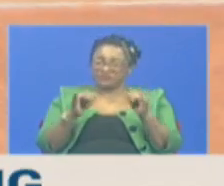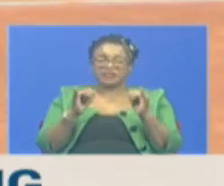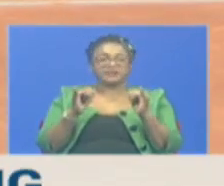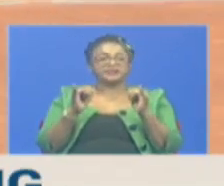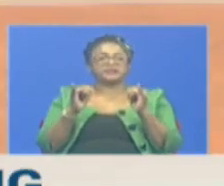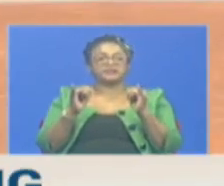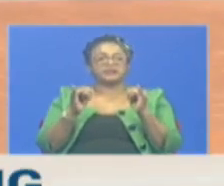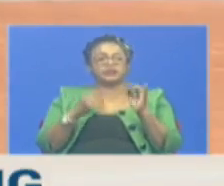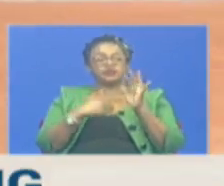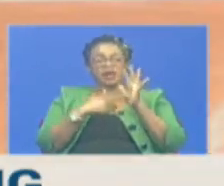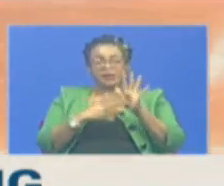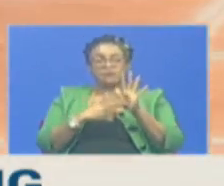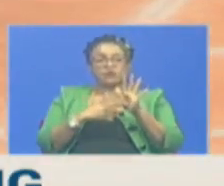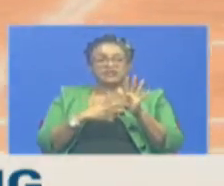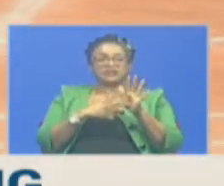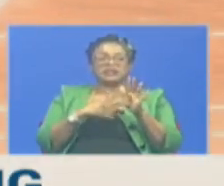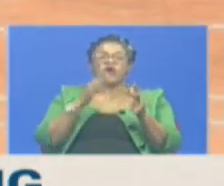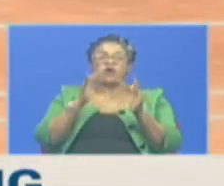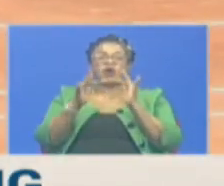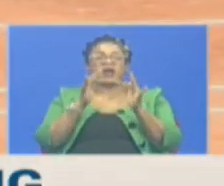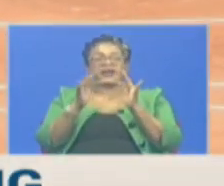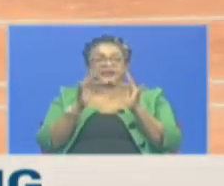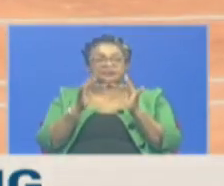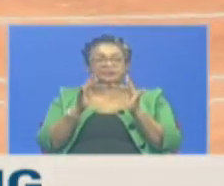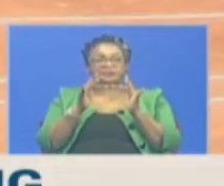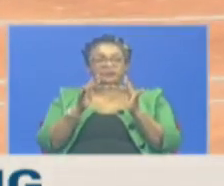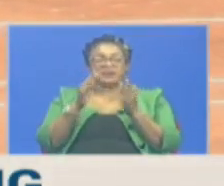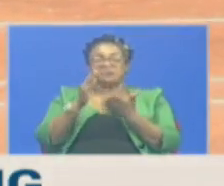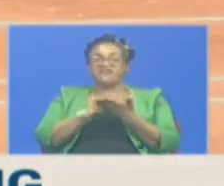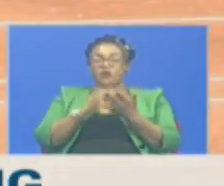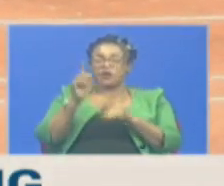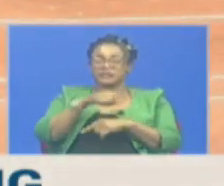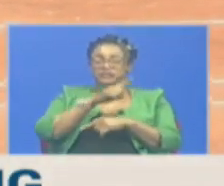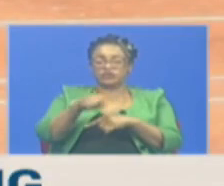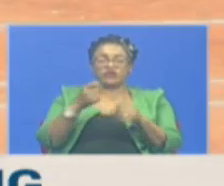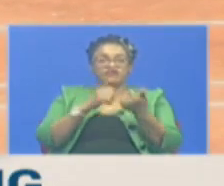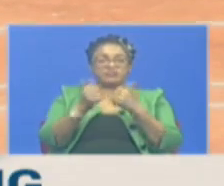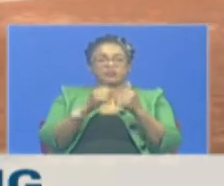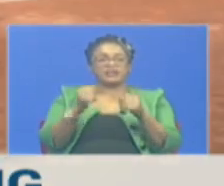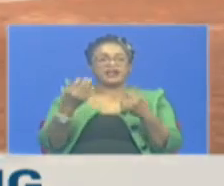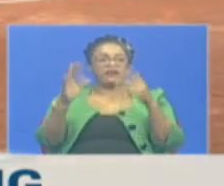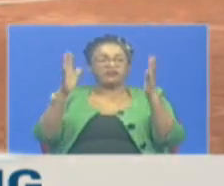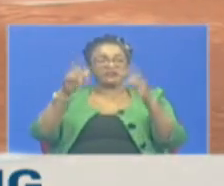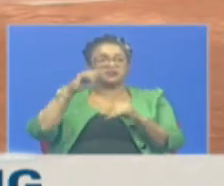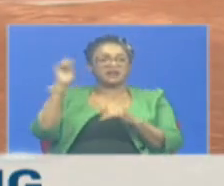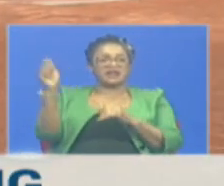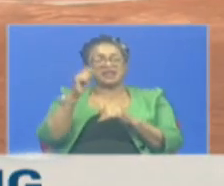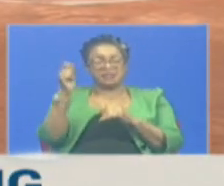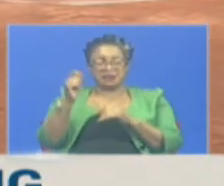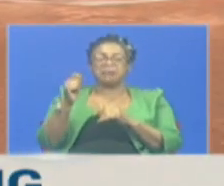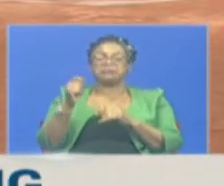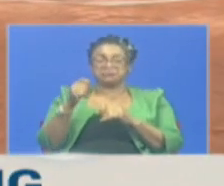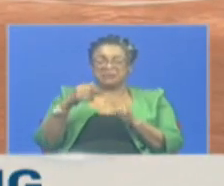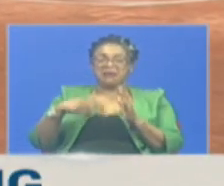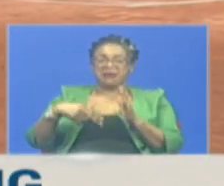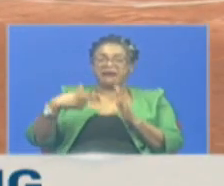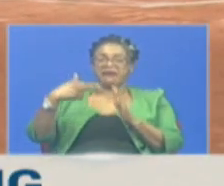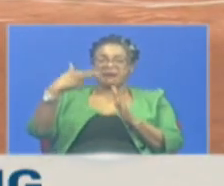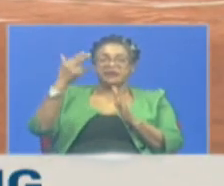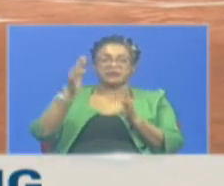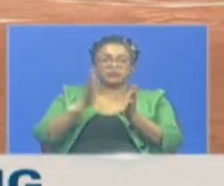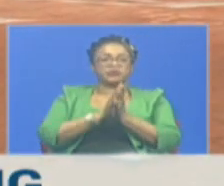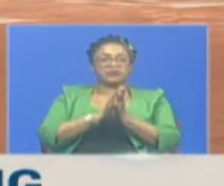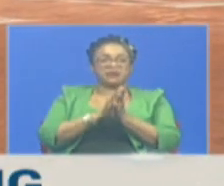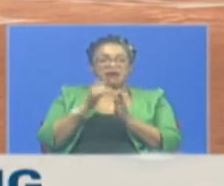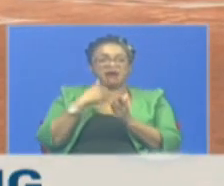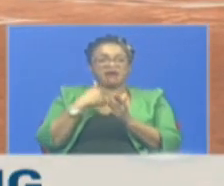emulate the same thing with online coaching. Before the cancellation of sporting events, Kenya's star in tennis seemed to be shining, with the nation battling to improve